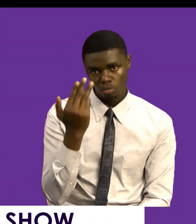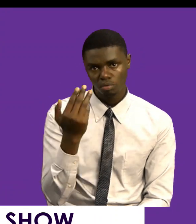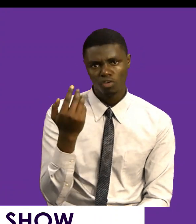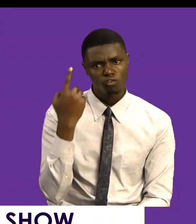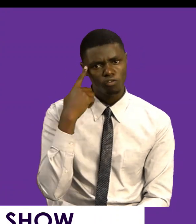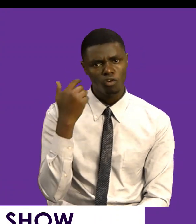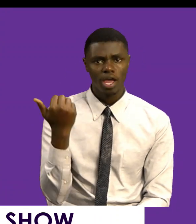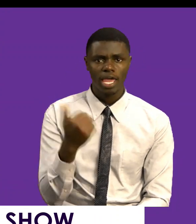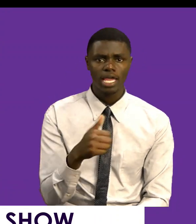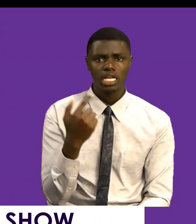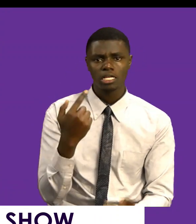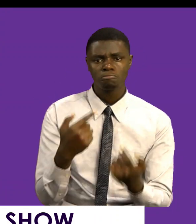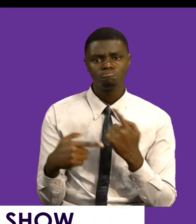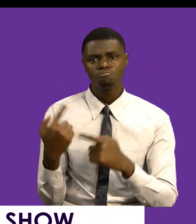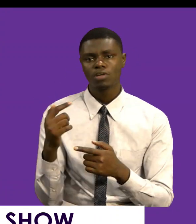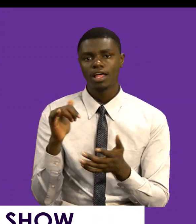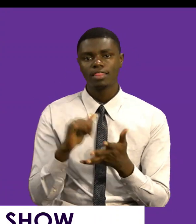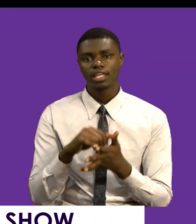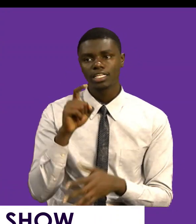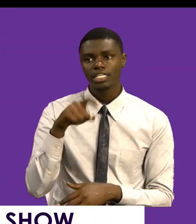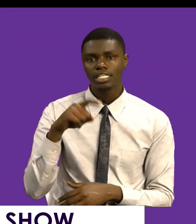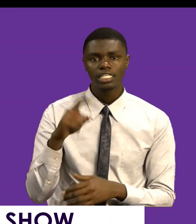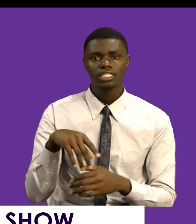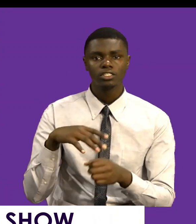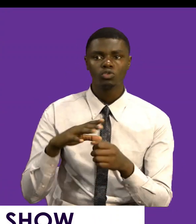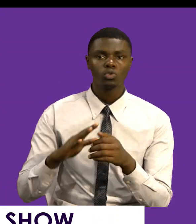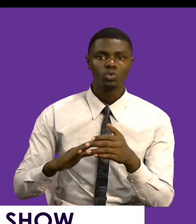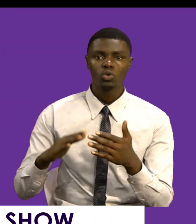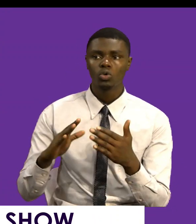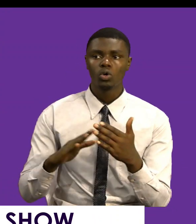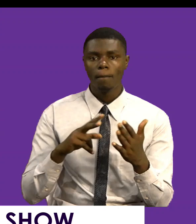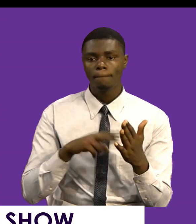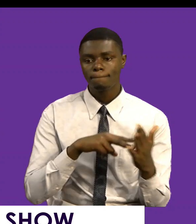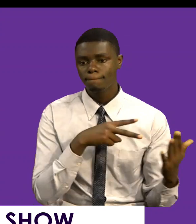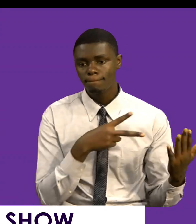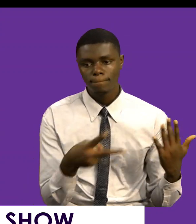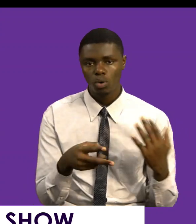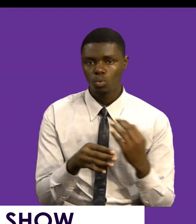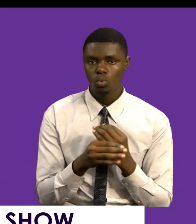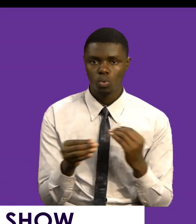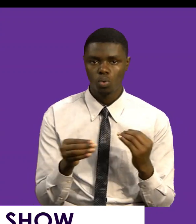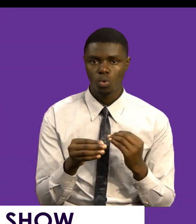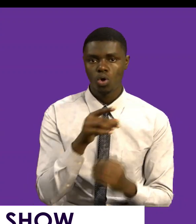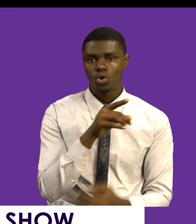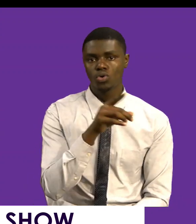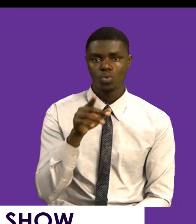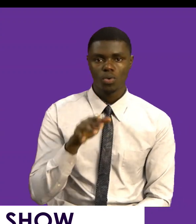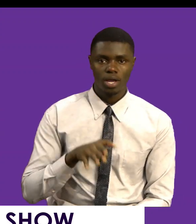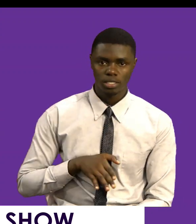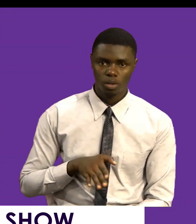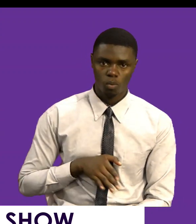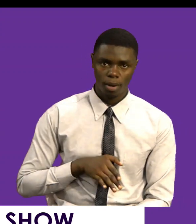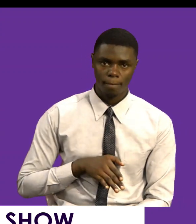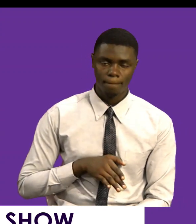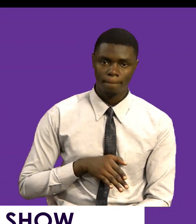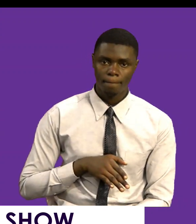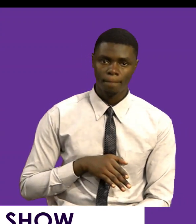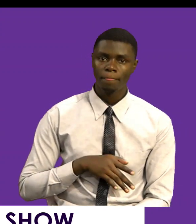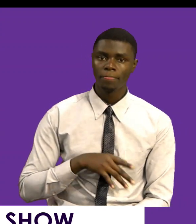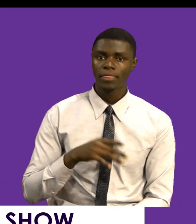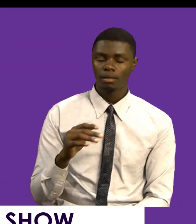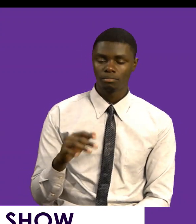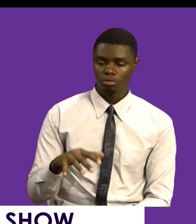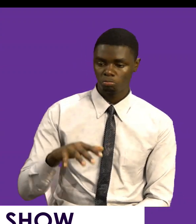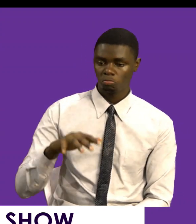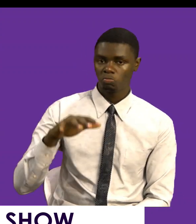any medal, that doesn't need to topple you off balance. I'm talking about you as a woman,